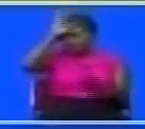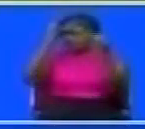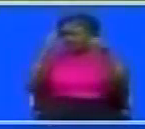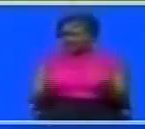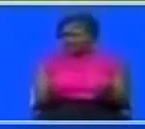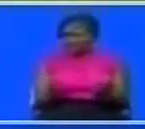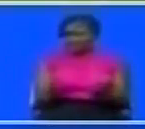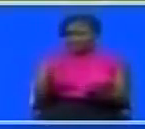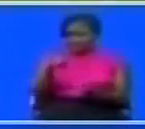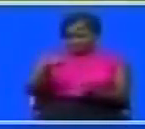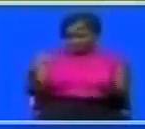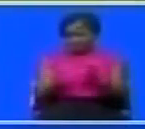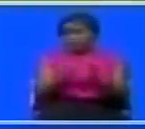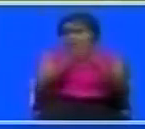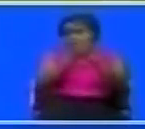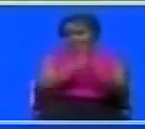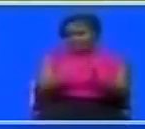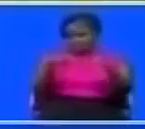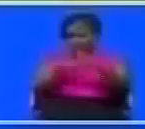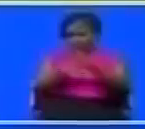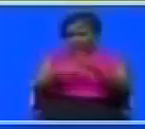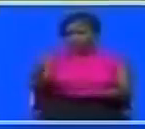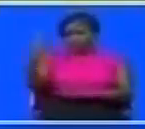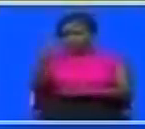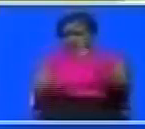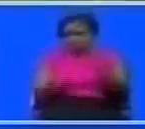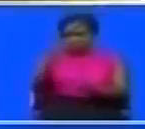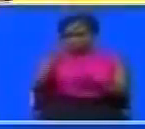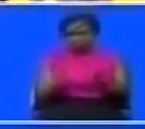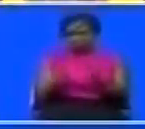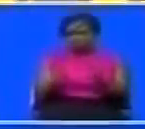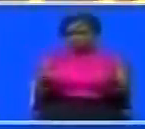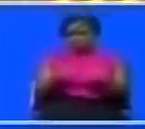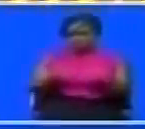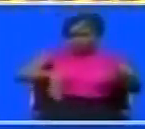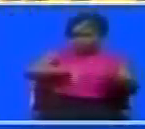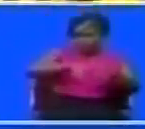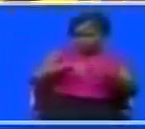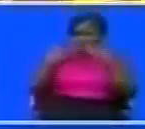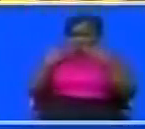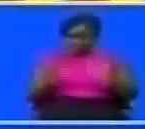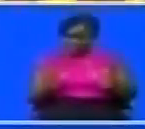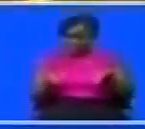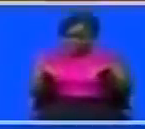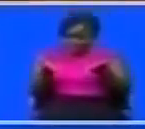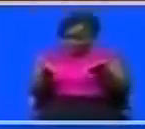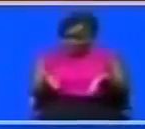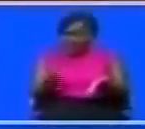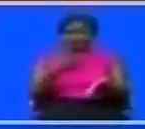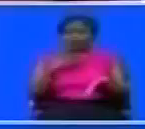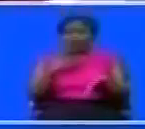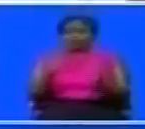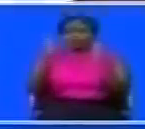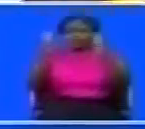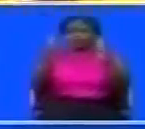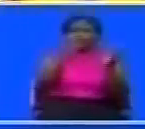Were alistadika kwenye kikosi hicho baada ya kufunga bao 22 kwenye ligi. Huku ligi ikiwa imekamilika, vijana hao sasa wanasaka kuhifadhi taji la